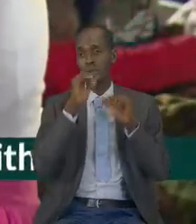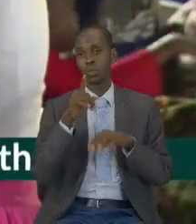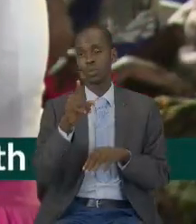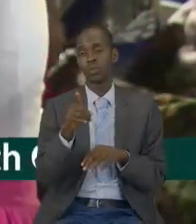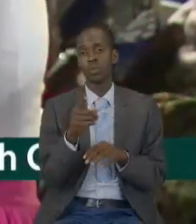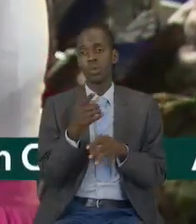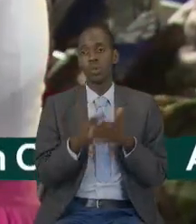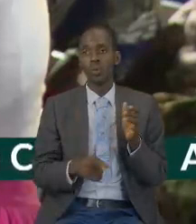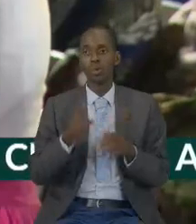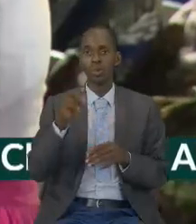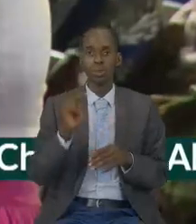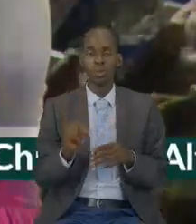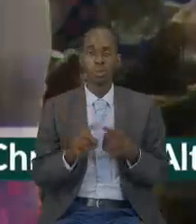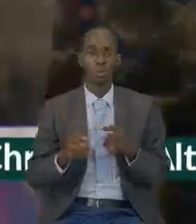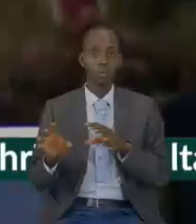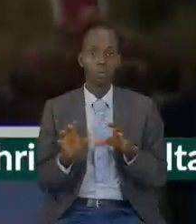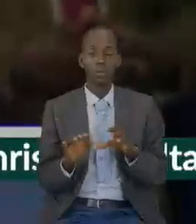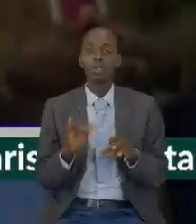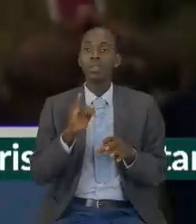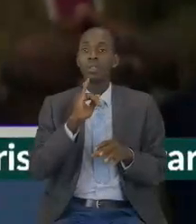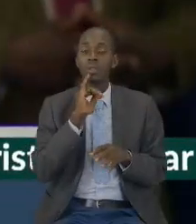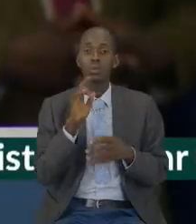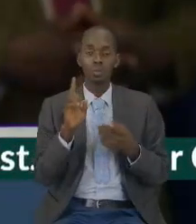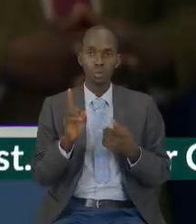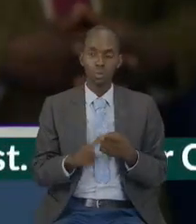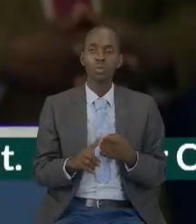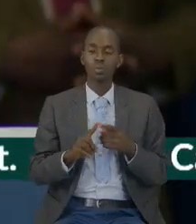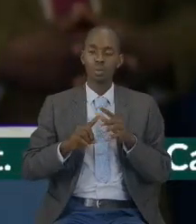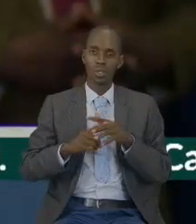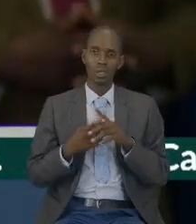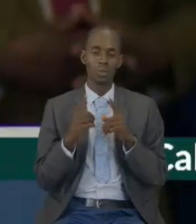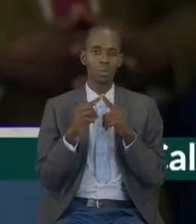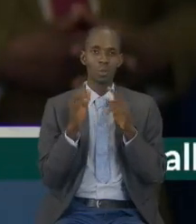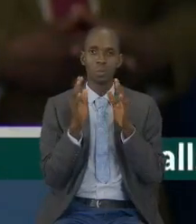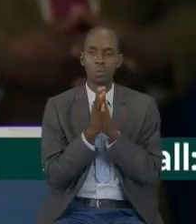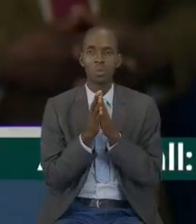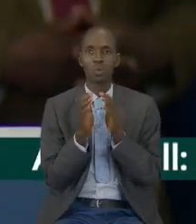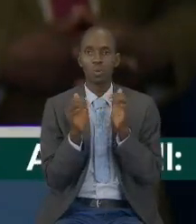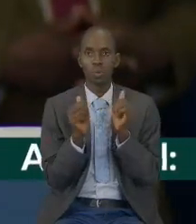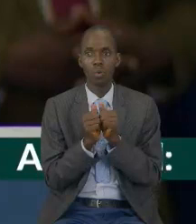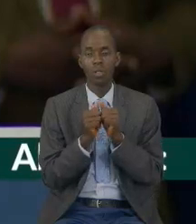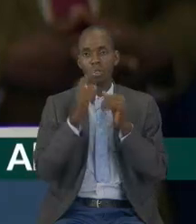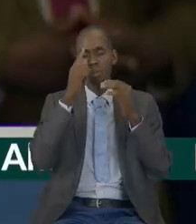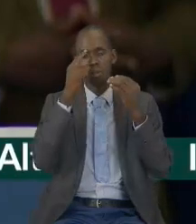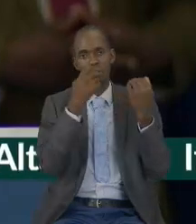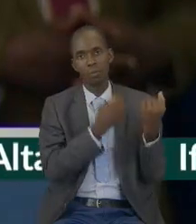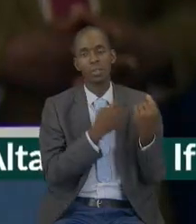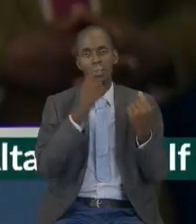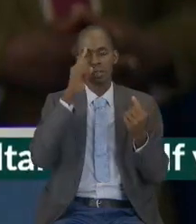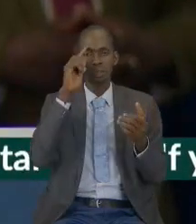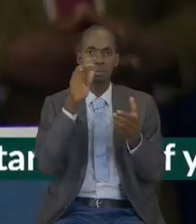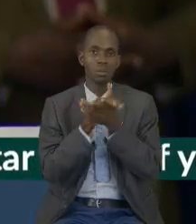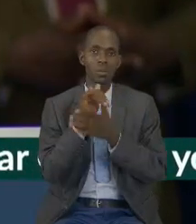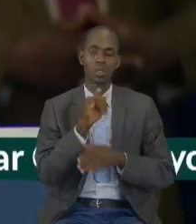you are done, that those by the fence there standing, they stood, they gave their life to Christ, gave